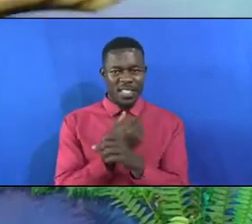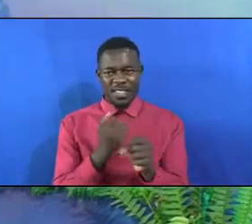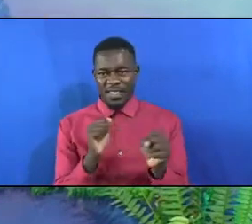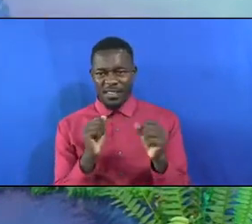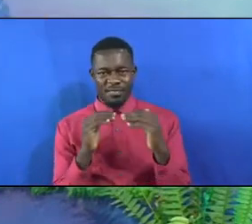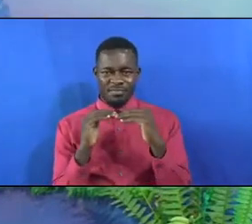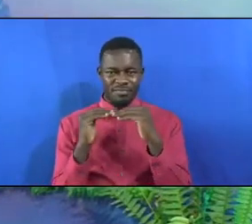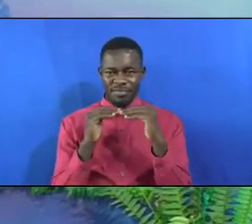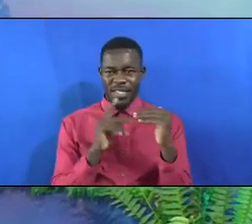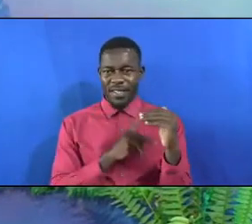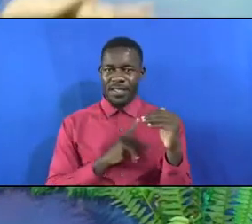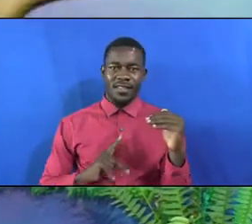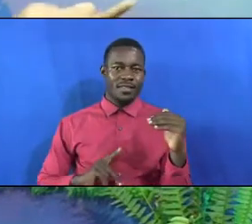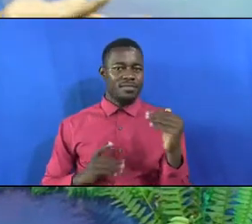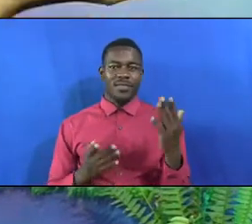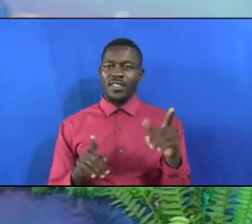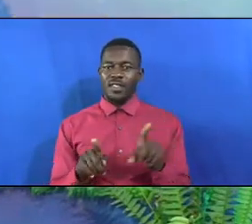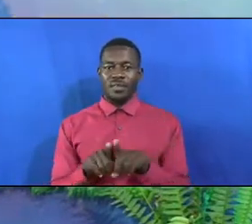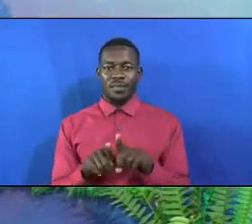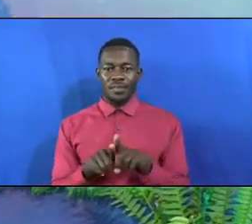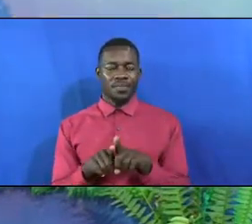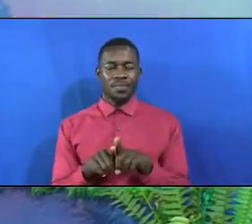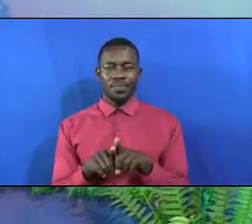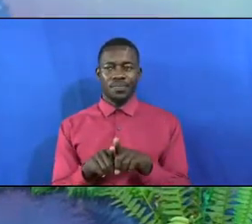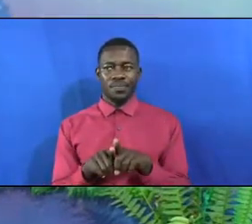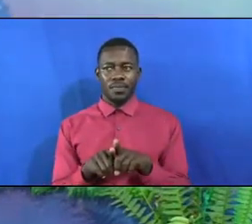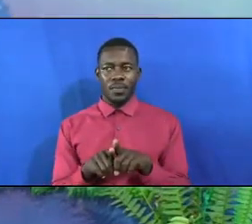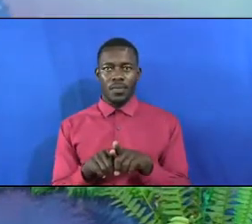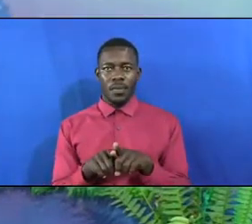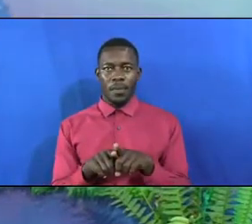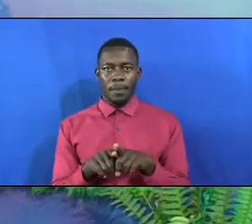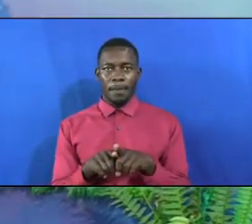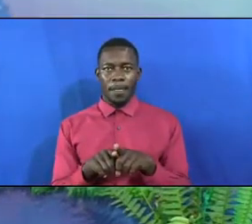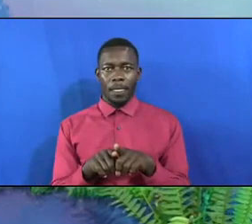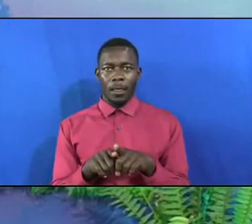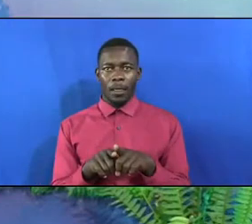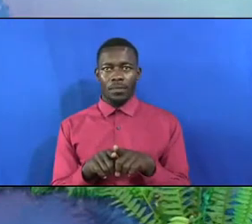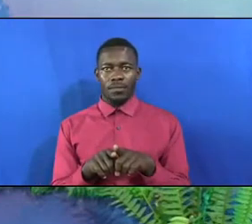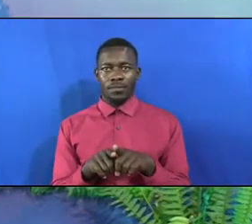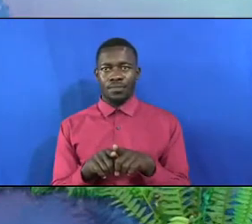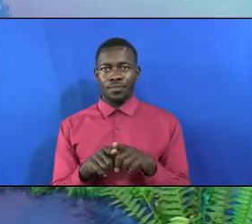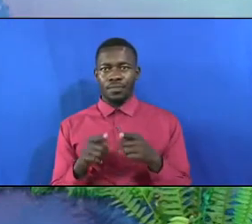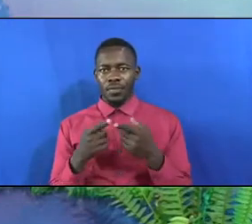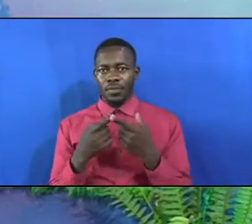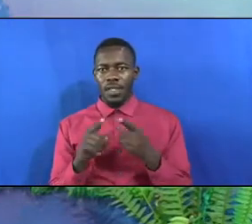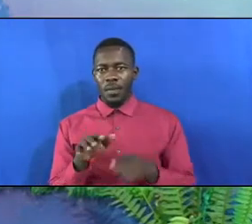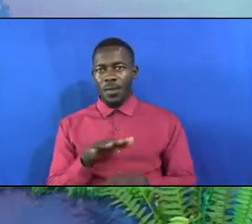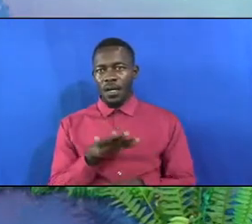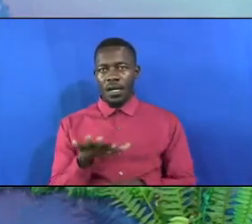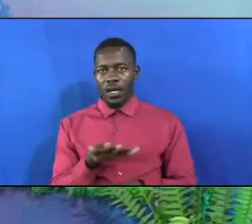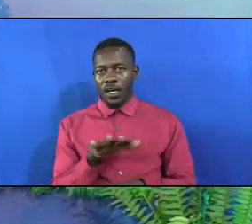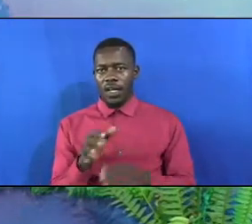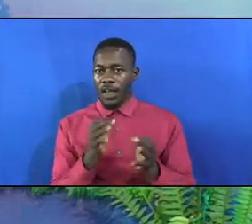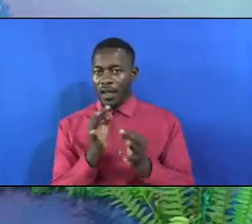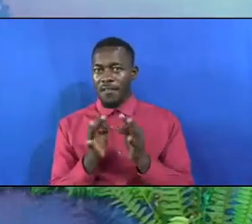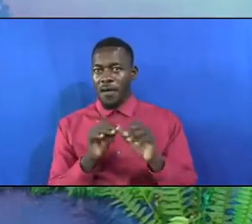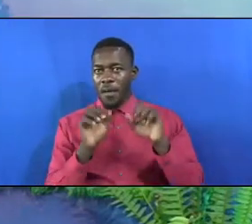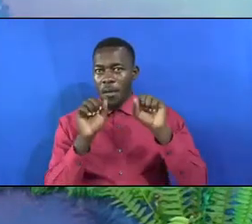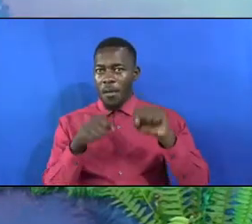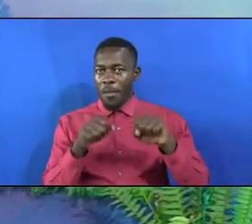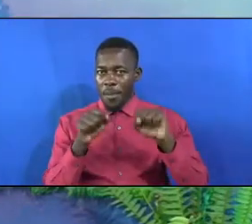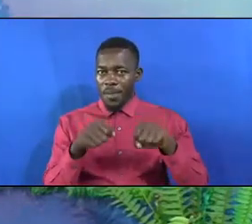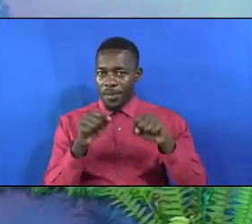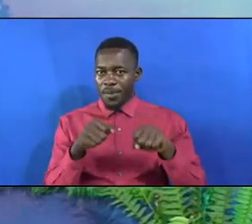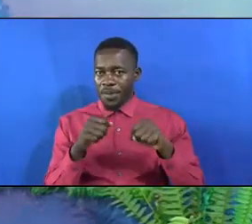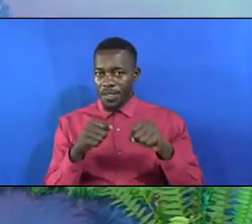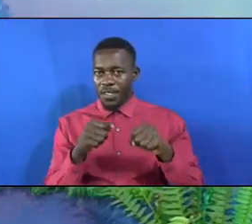because of kings and queens, right? And prince and princes, right? But for us, if you are given a decree